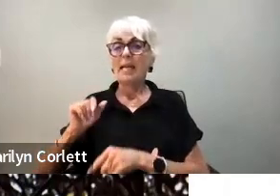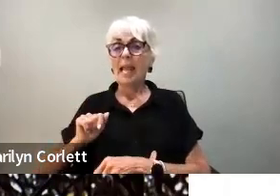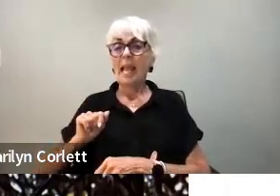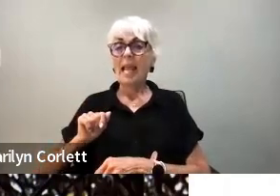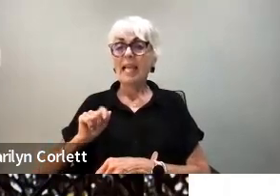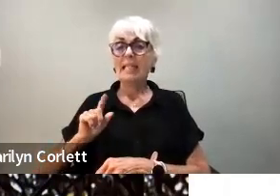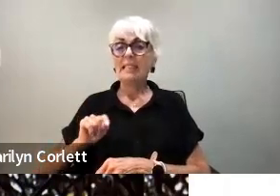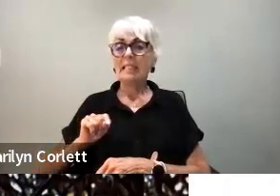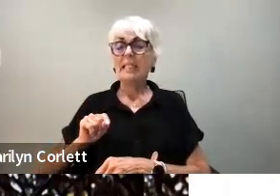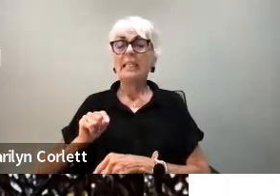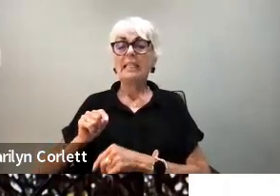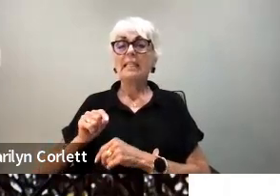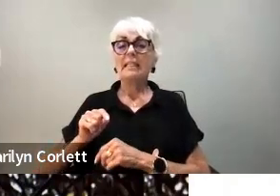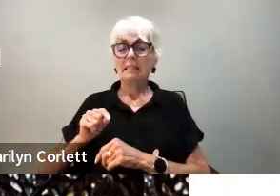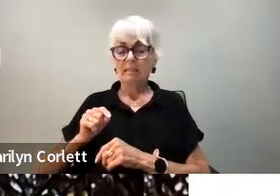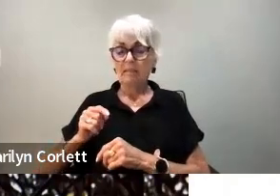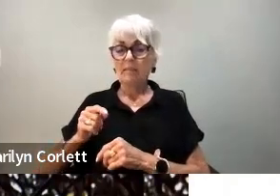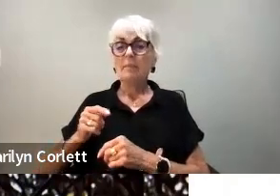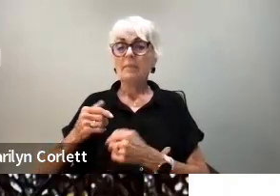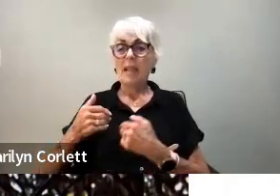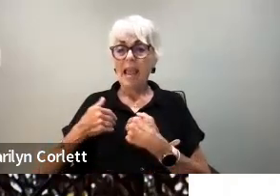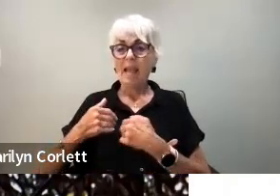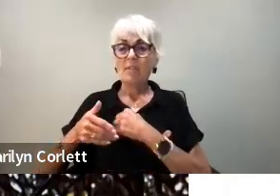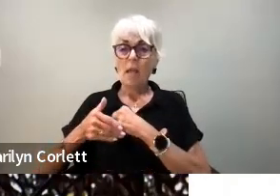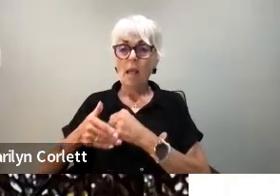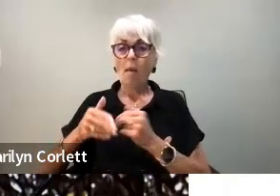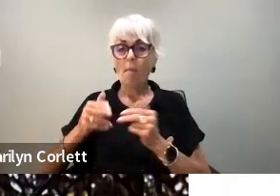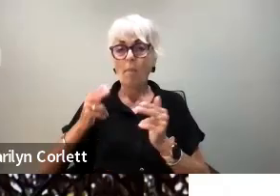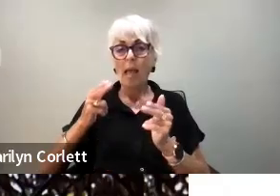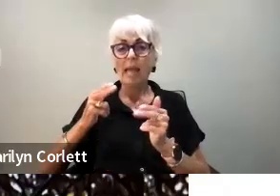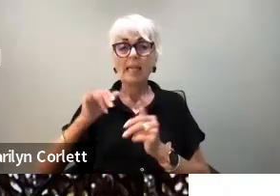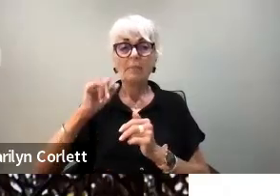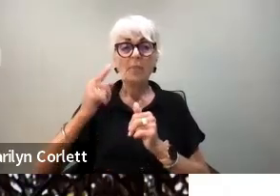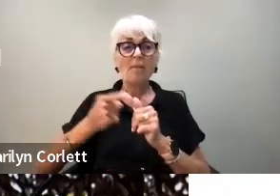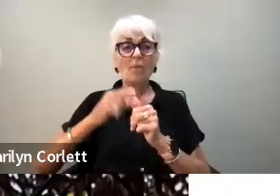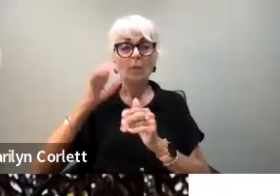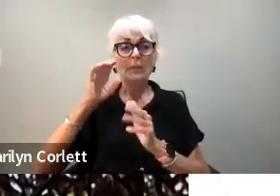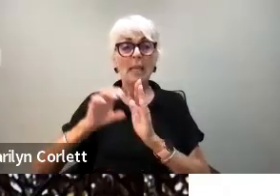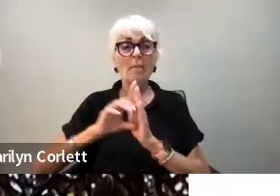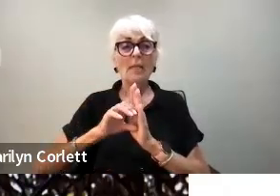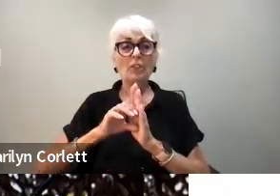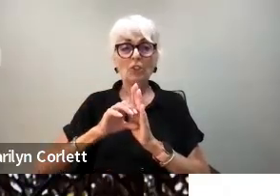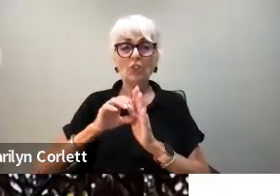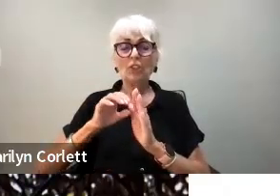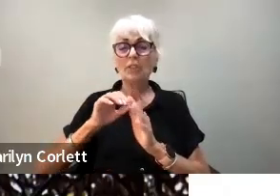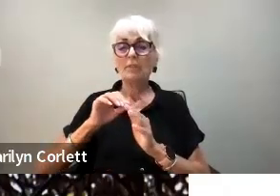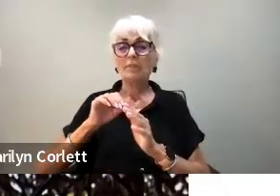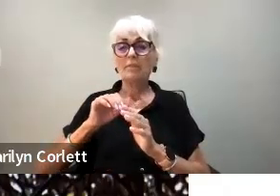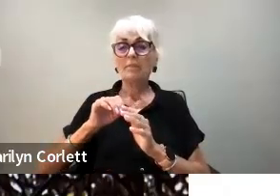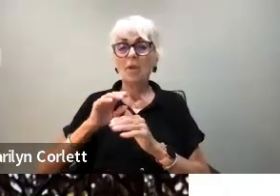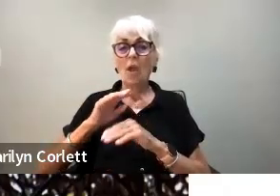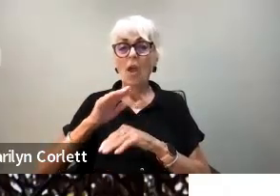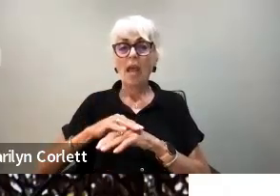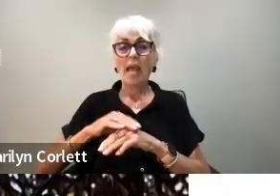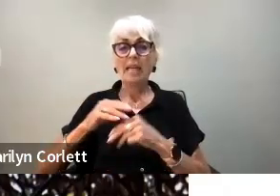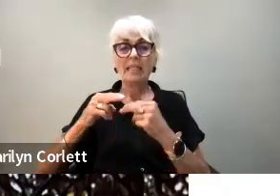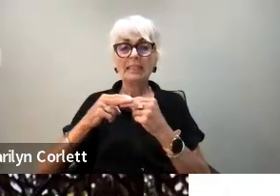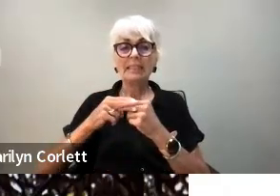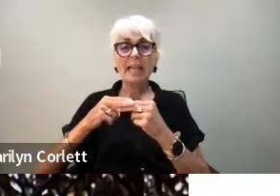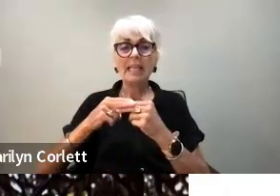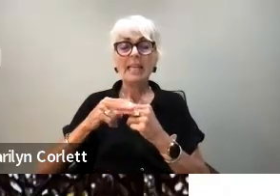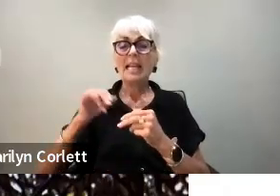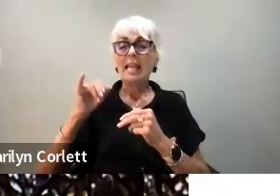folks go hunting. So the first image on the slide is of a